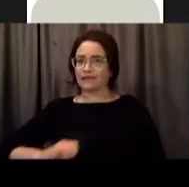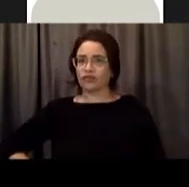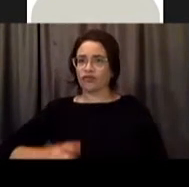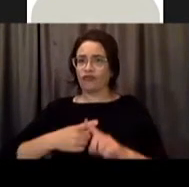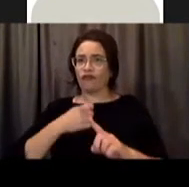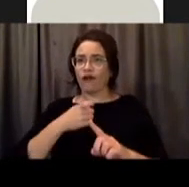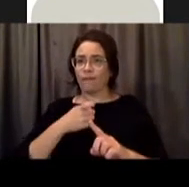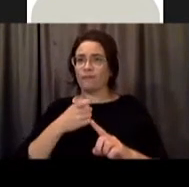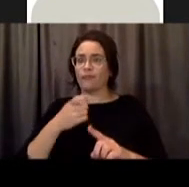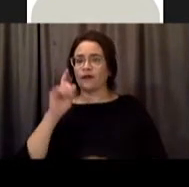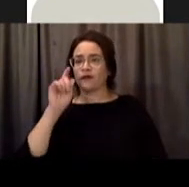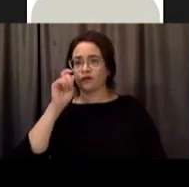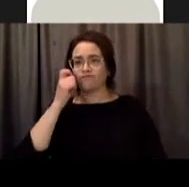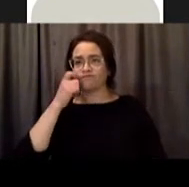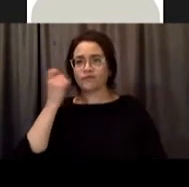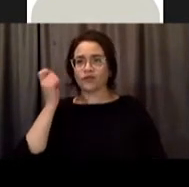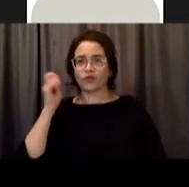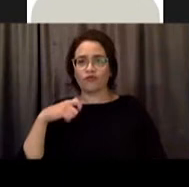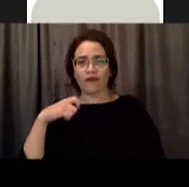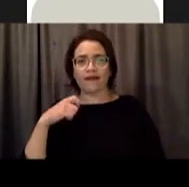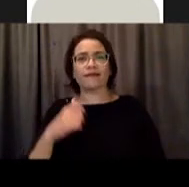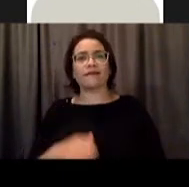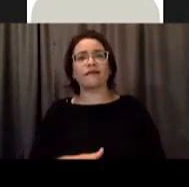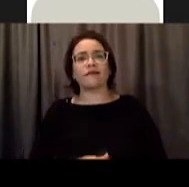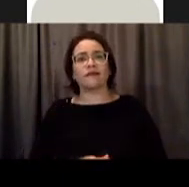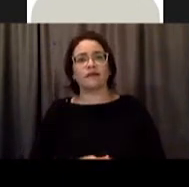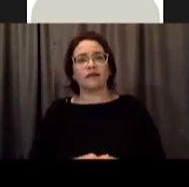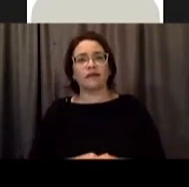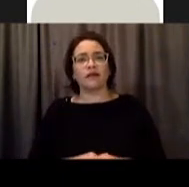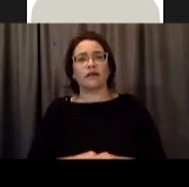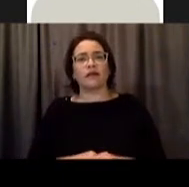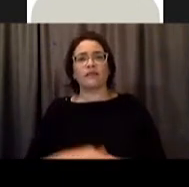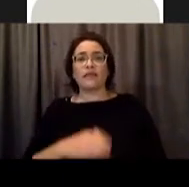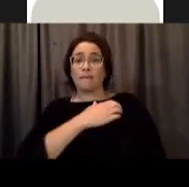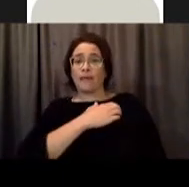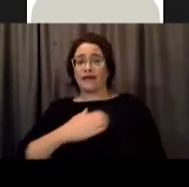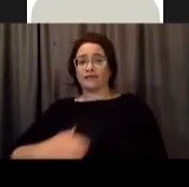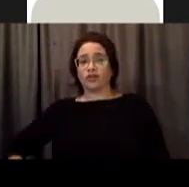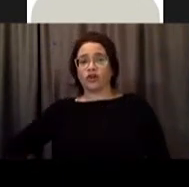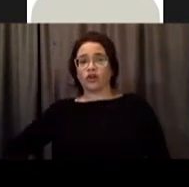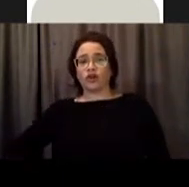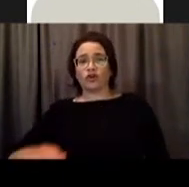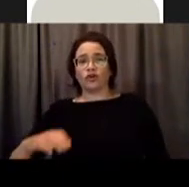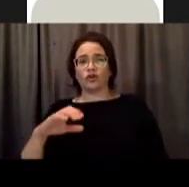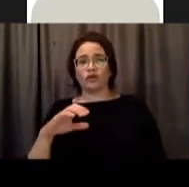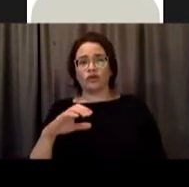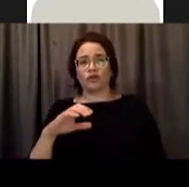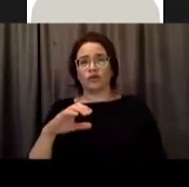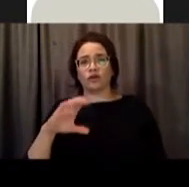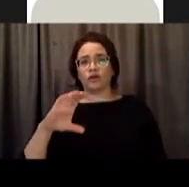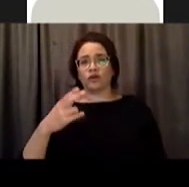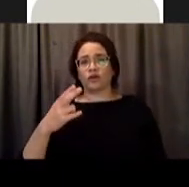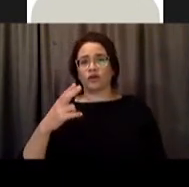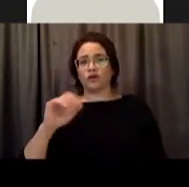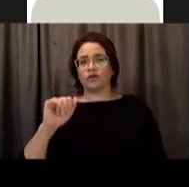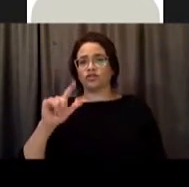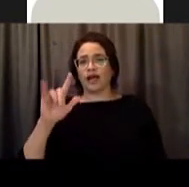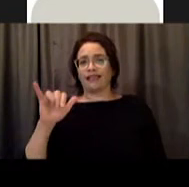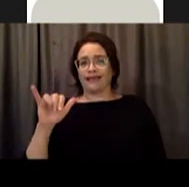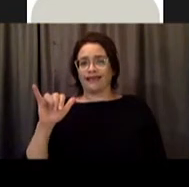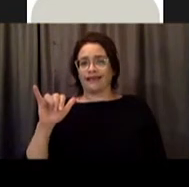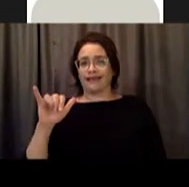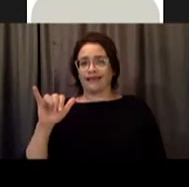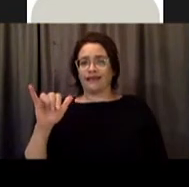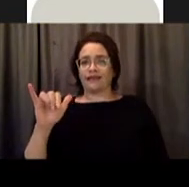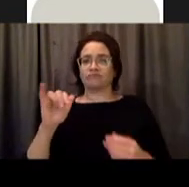annual spring concert. And Ambassador Charlie awarded the Cherimosh Ukrainian dance ensemble, led by Ken